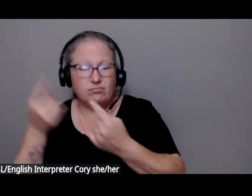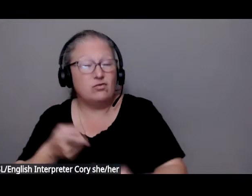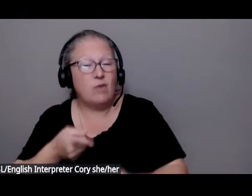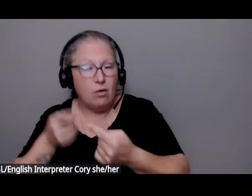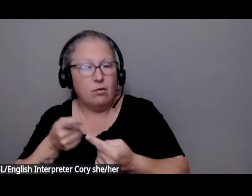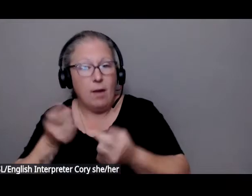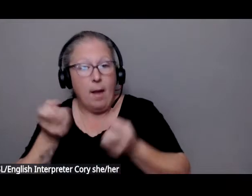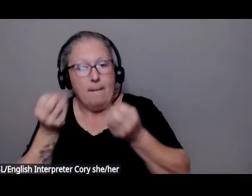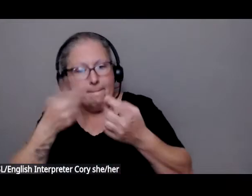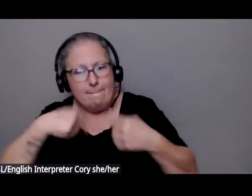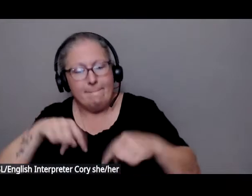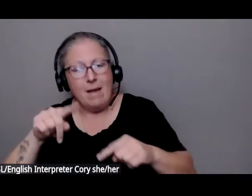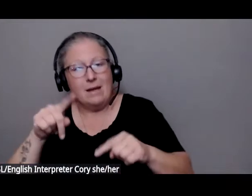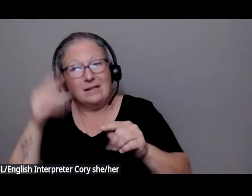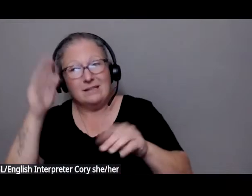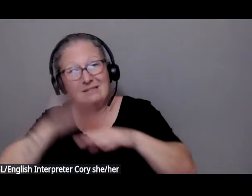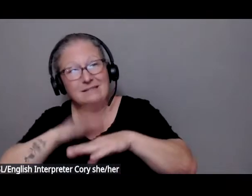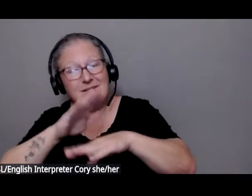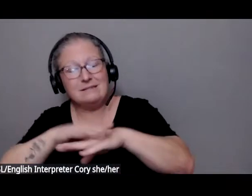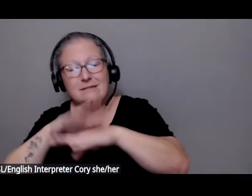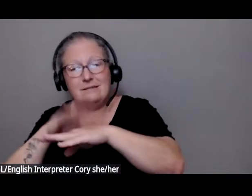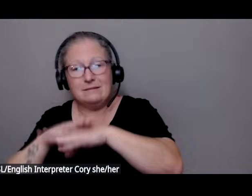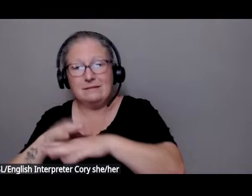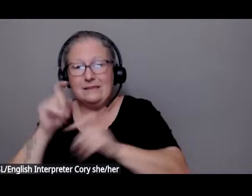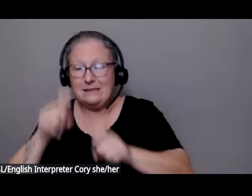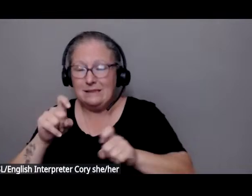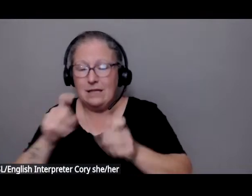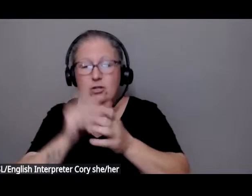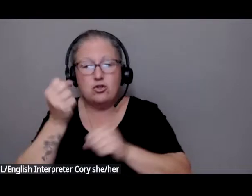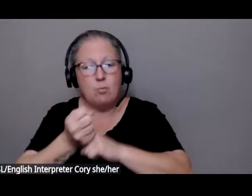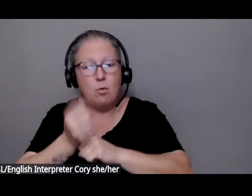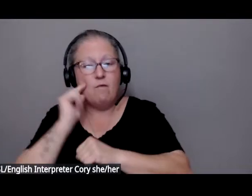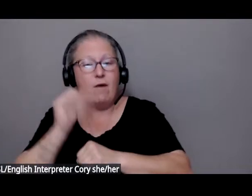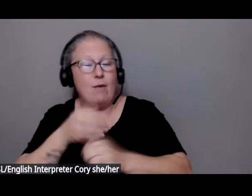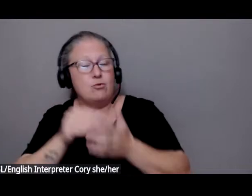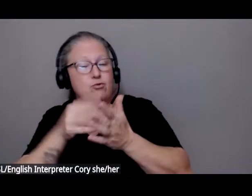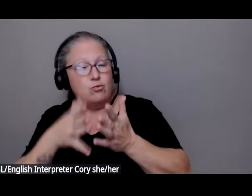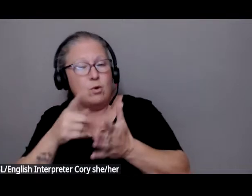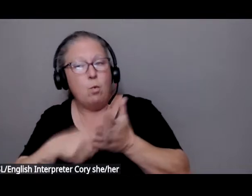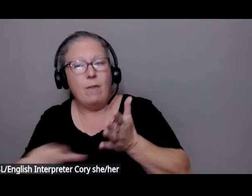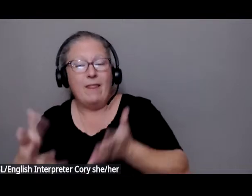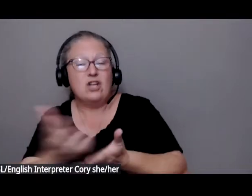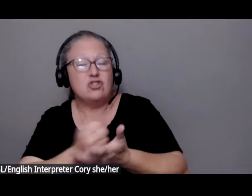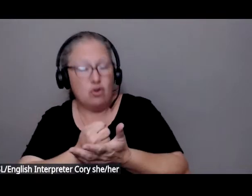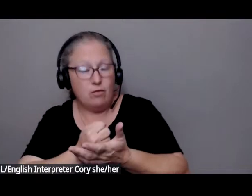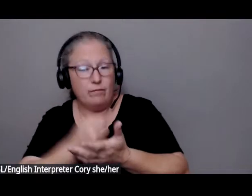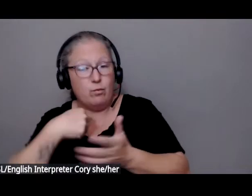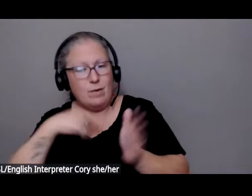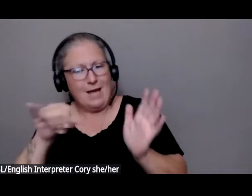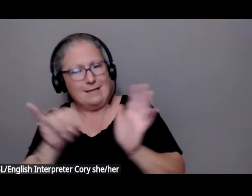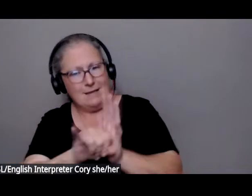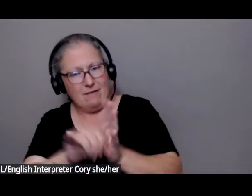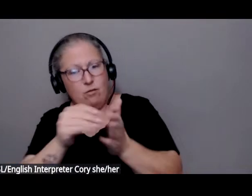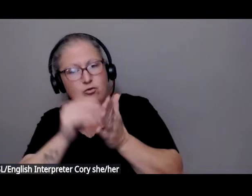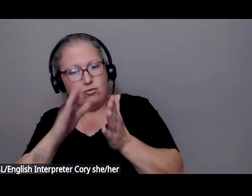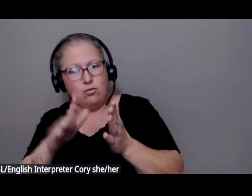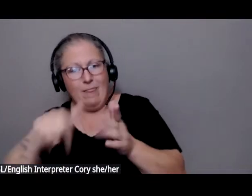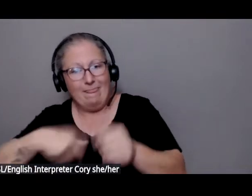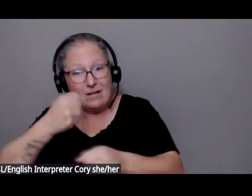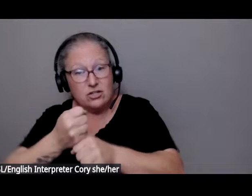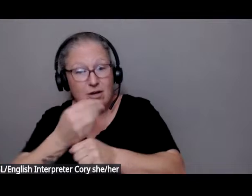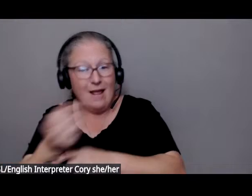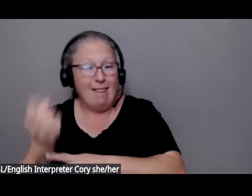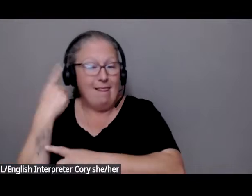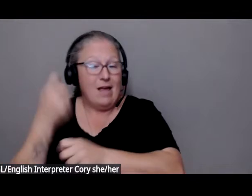of us have sounded the alarm to get our students the support they need and deserve. We have identified students throughout this year and